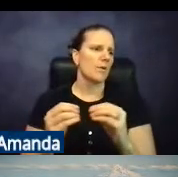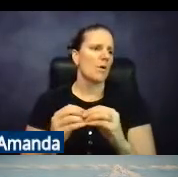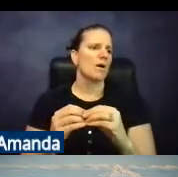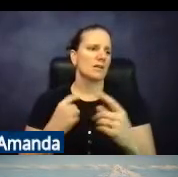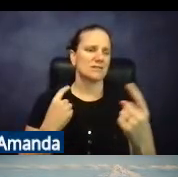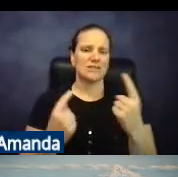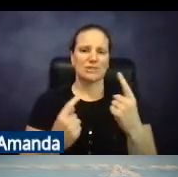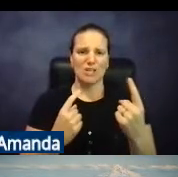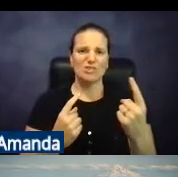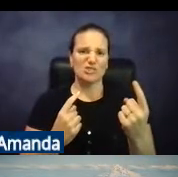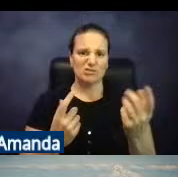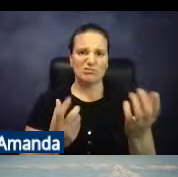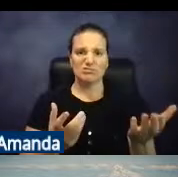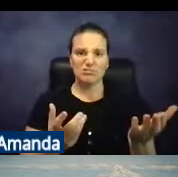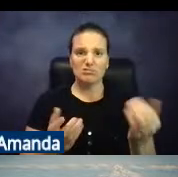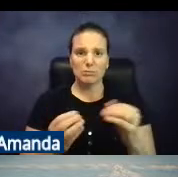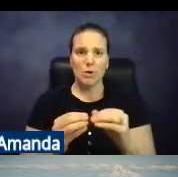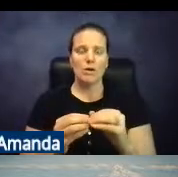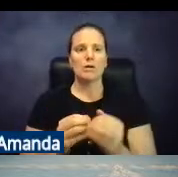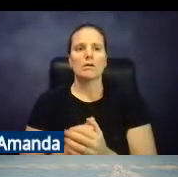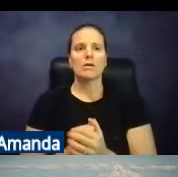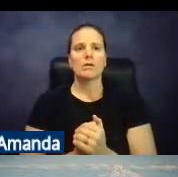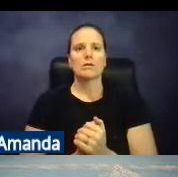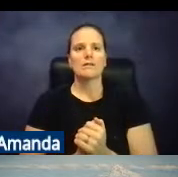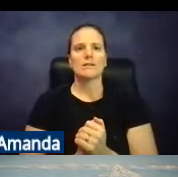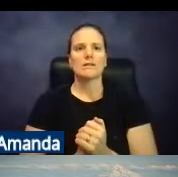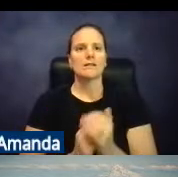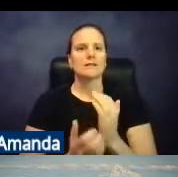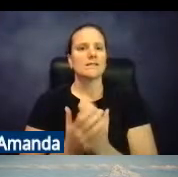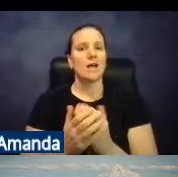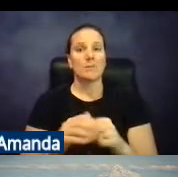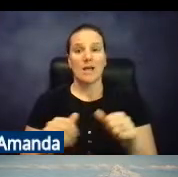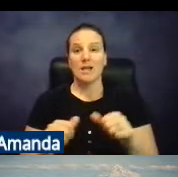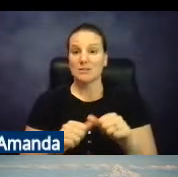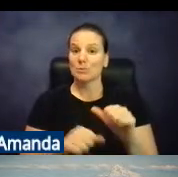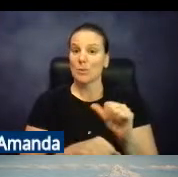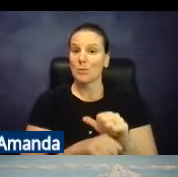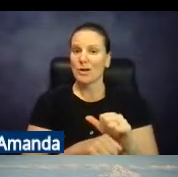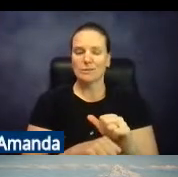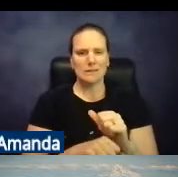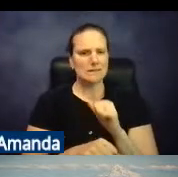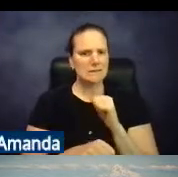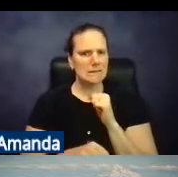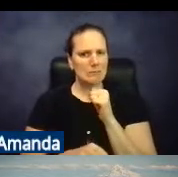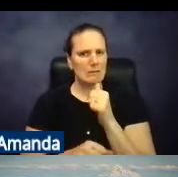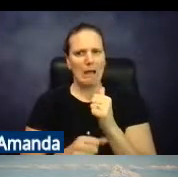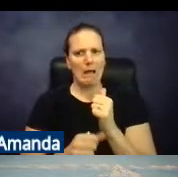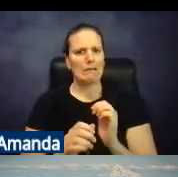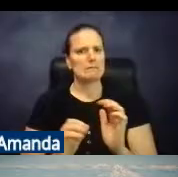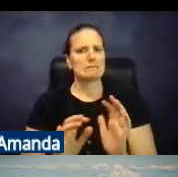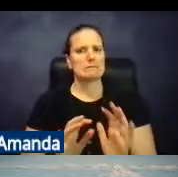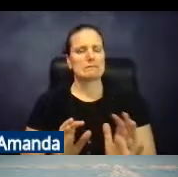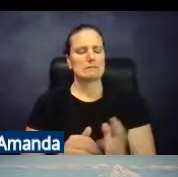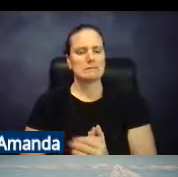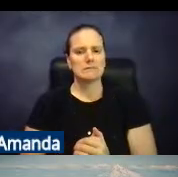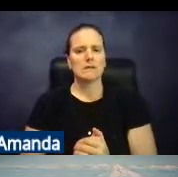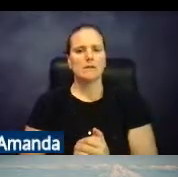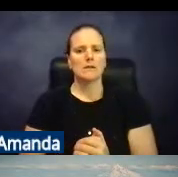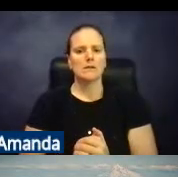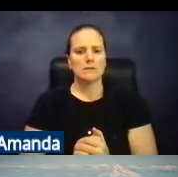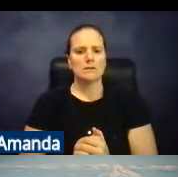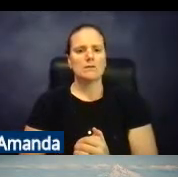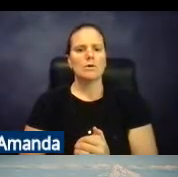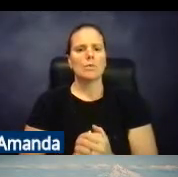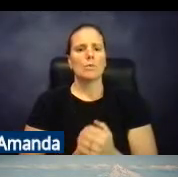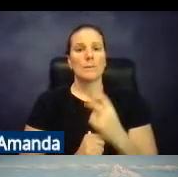consideration, quite a bit of, in some areas it may work, in some areas it may not for that. So we have been looking